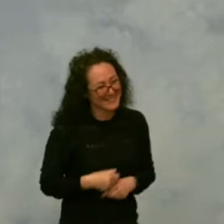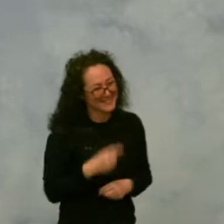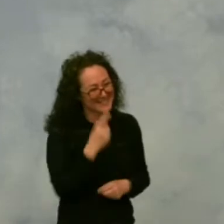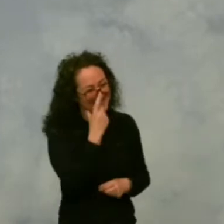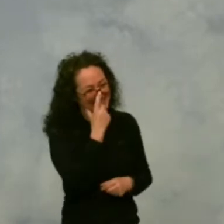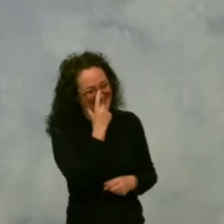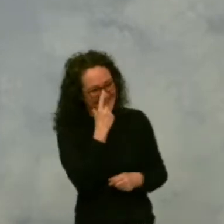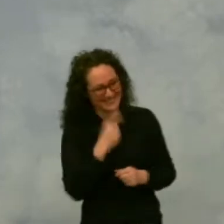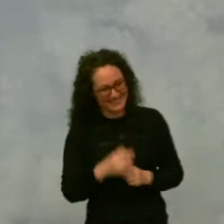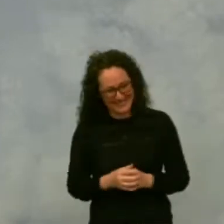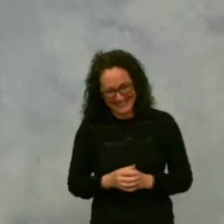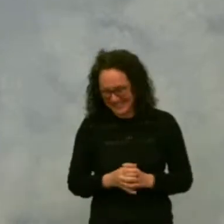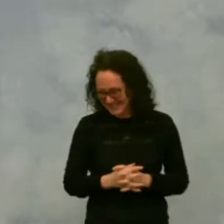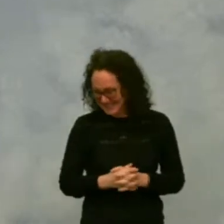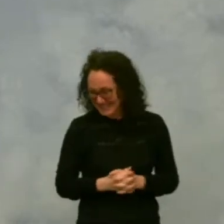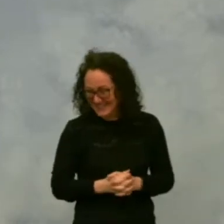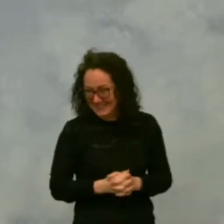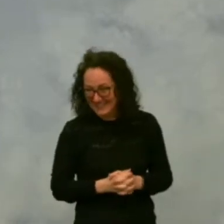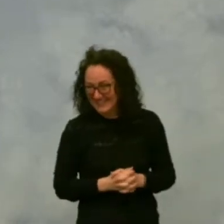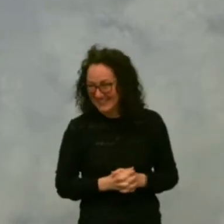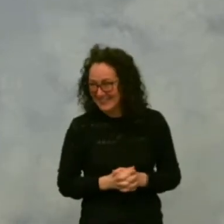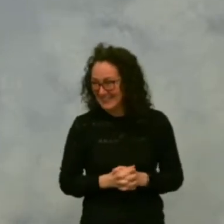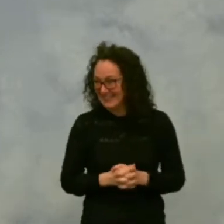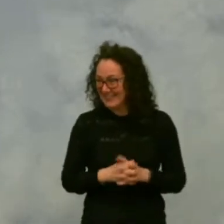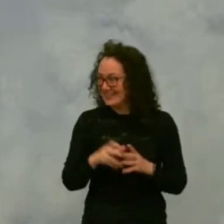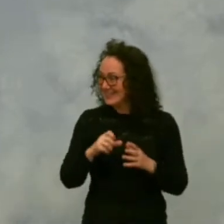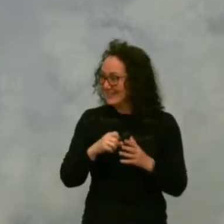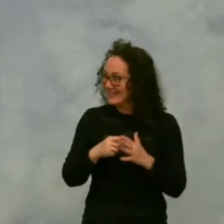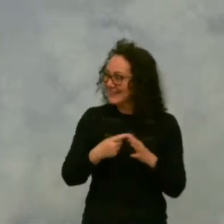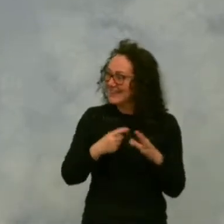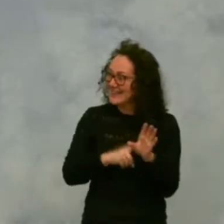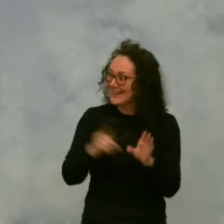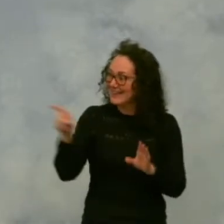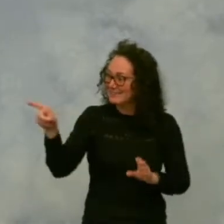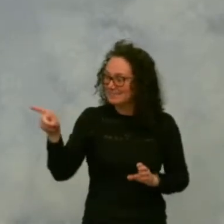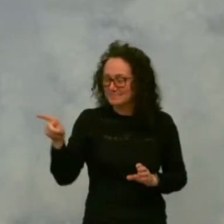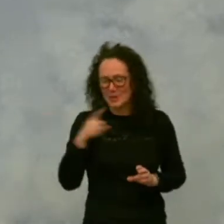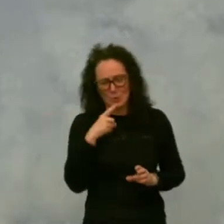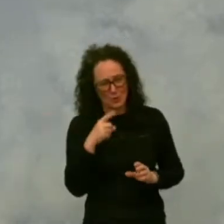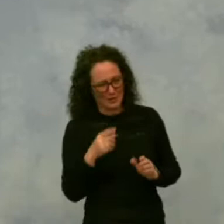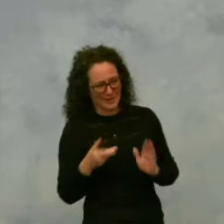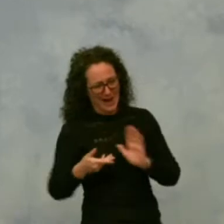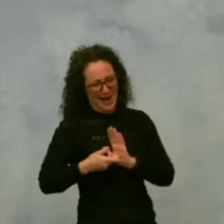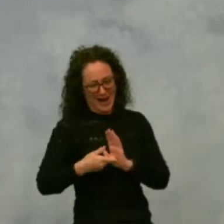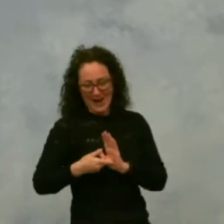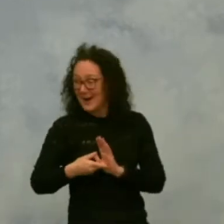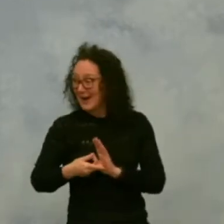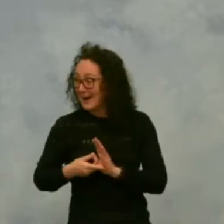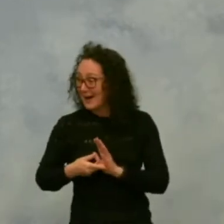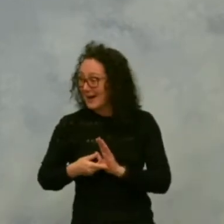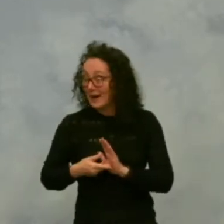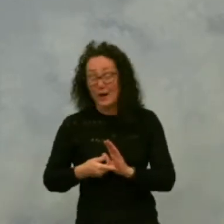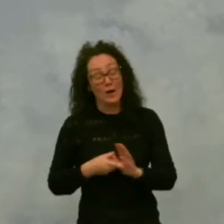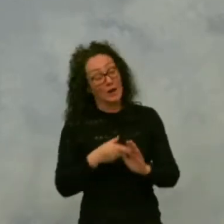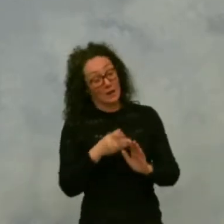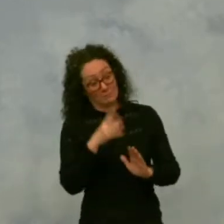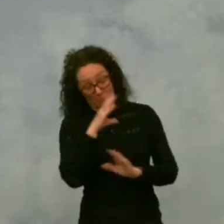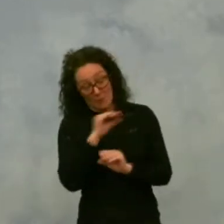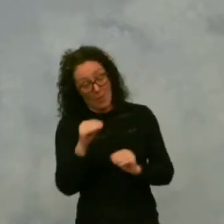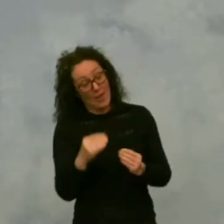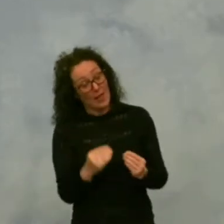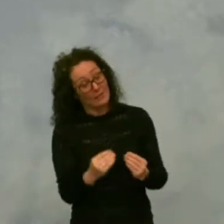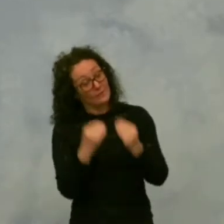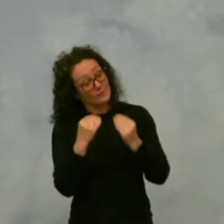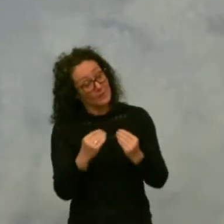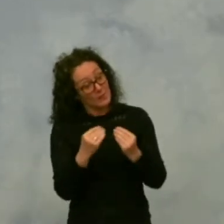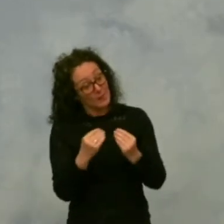Thank you. Kay, please. Thank you. Just to kind of finish off some of that. So actually we get really positive feedback from the social